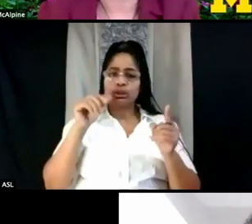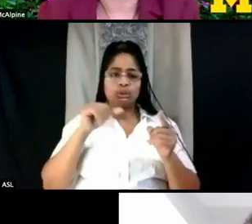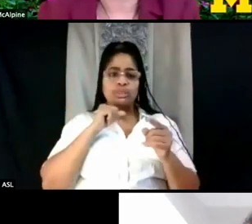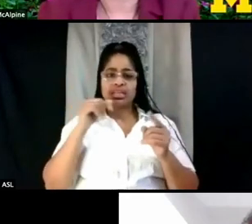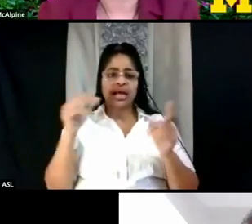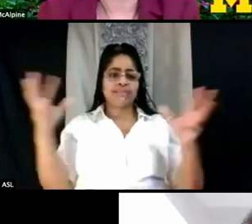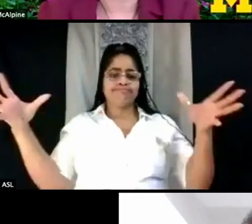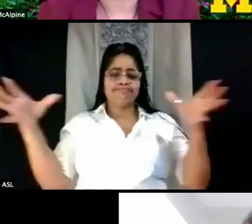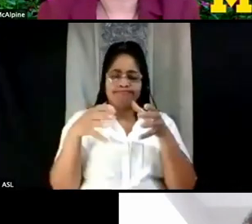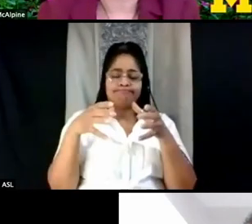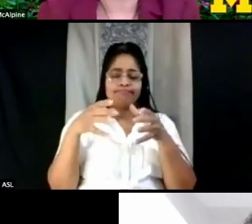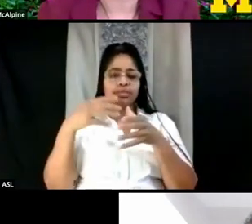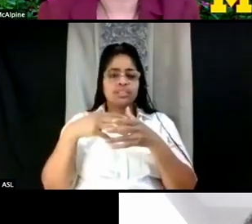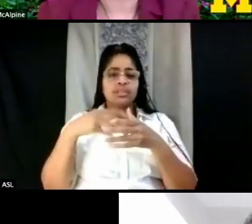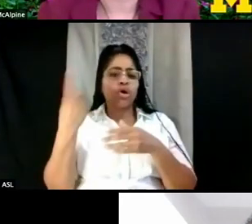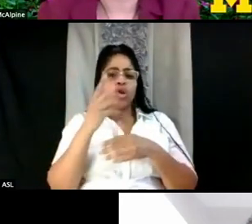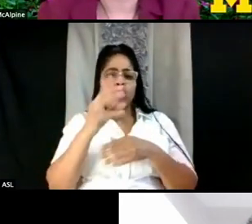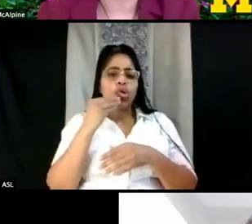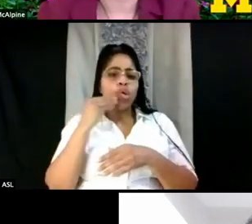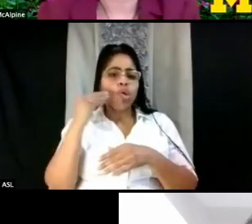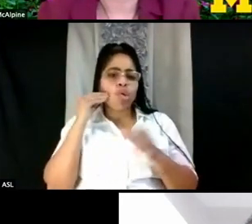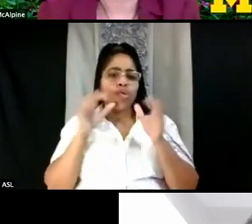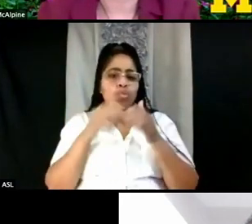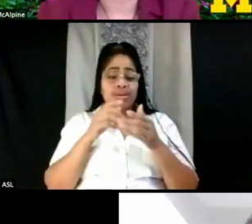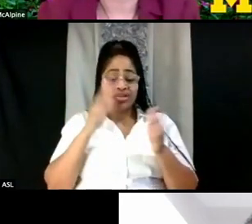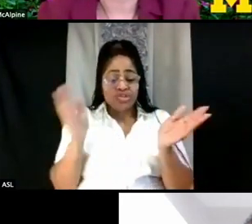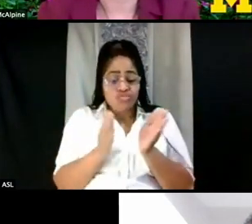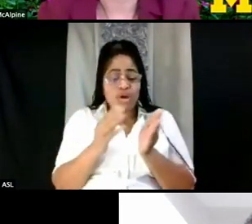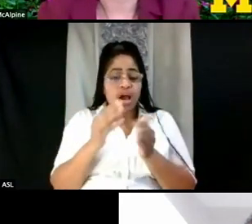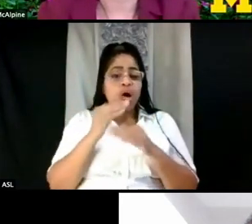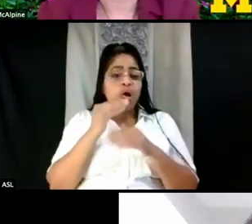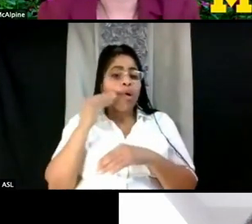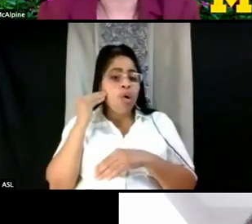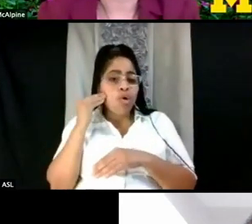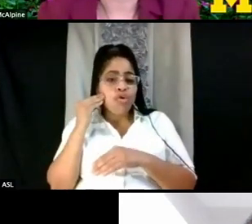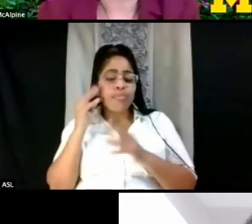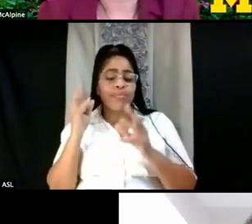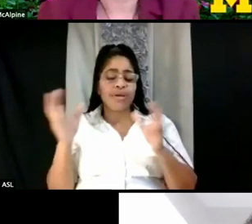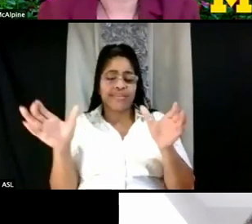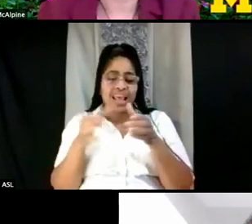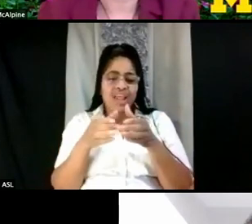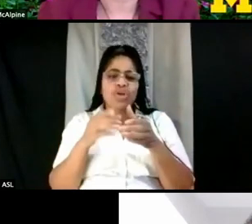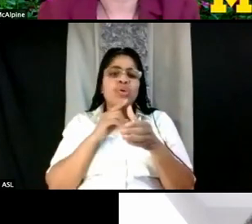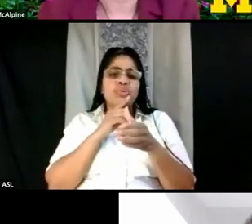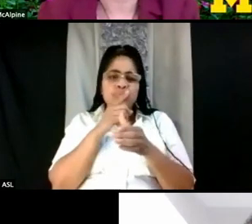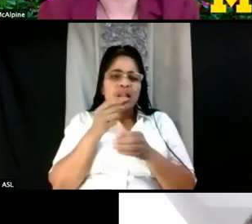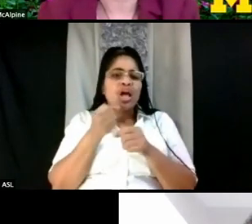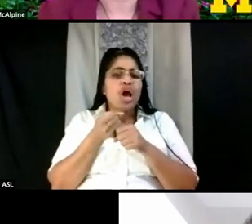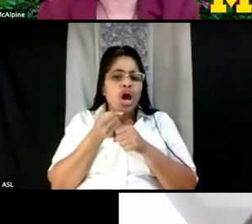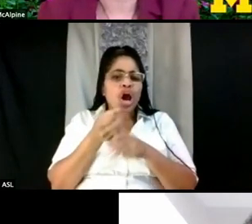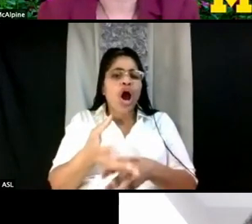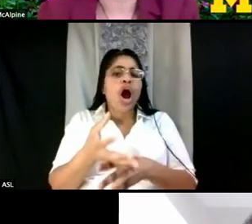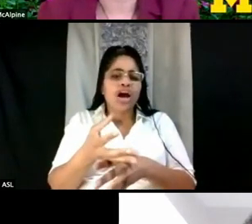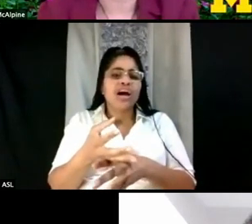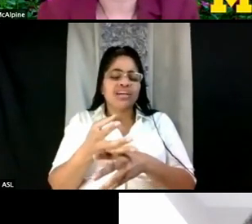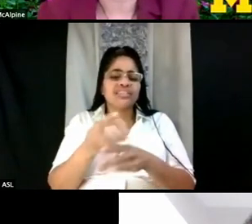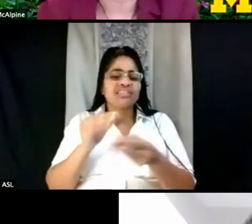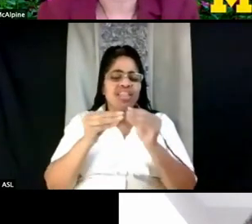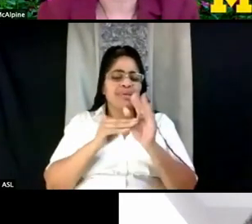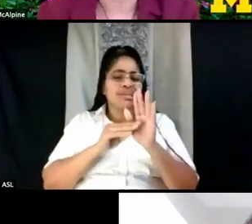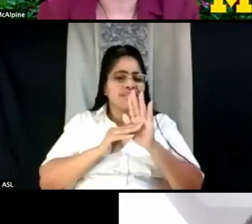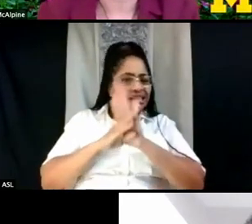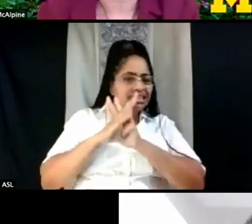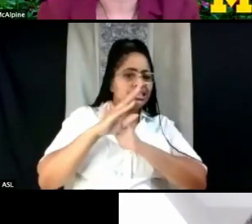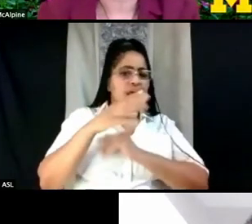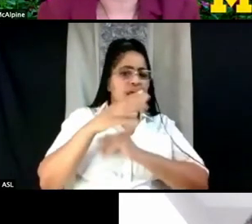household. And unfortunately, these small household gatherings have been an important contributor to the current surge in COVID-19, and including